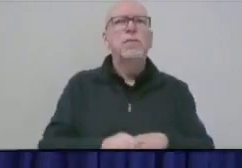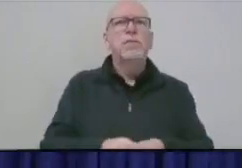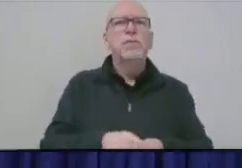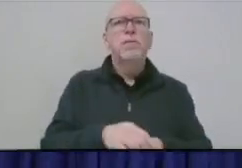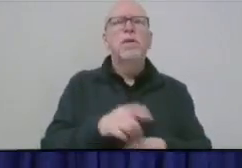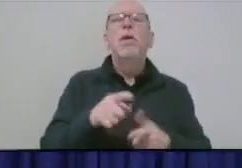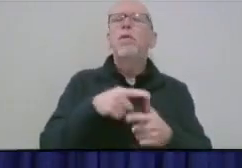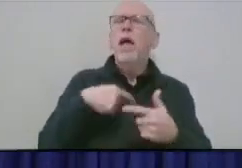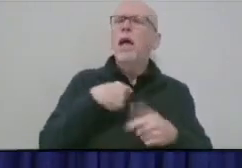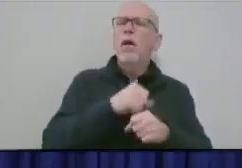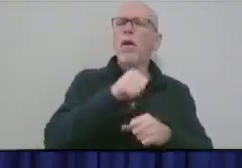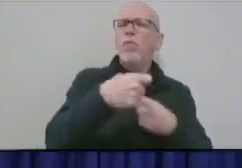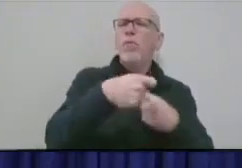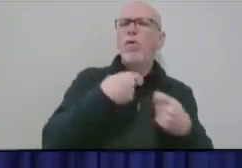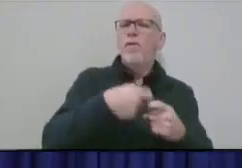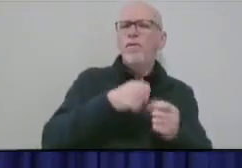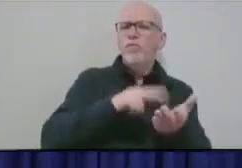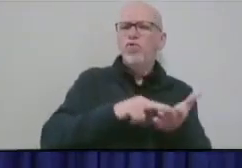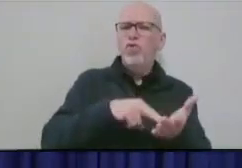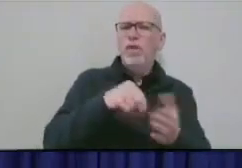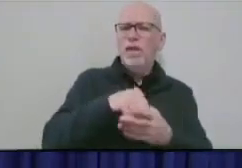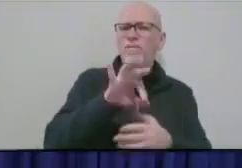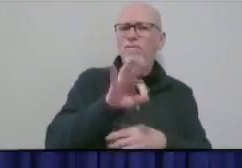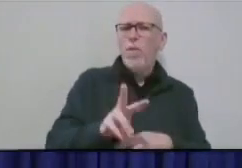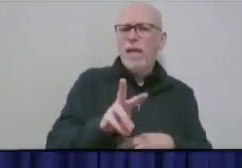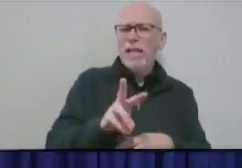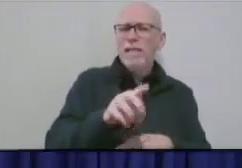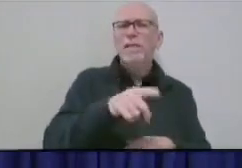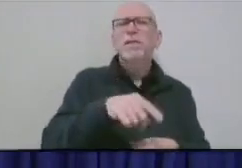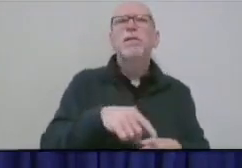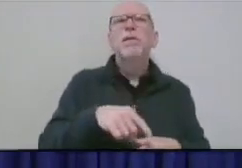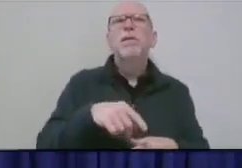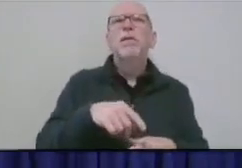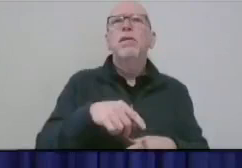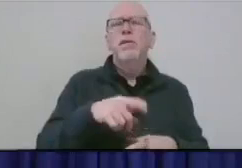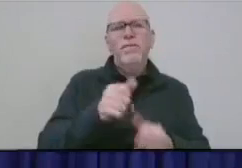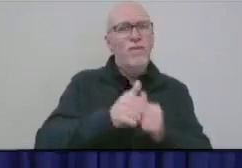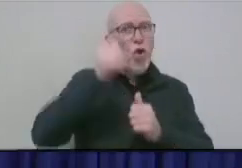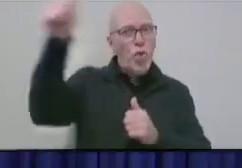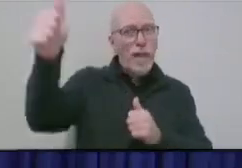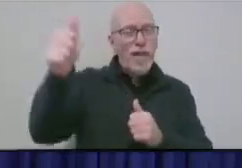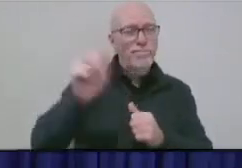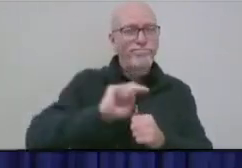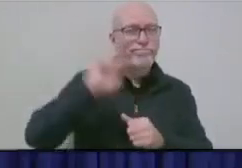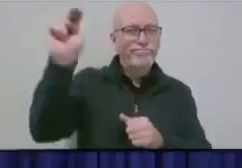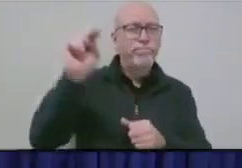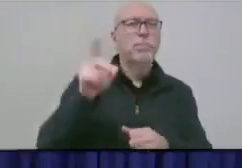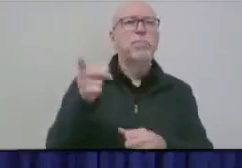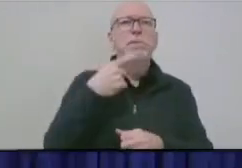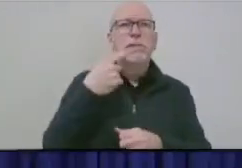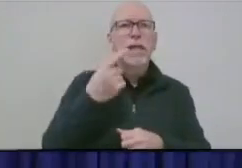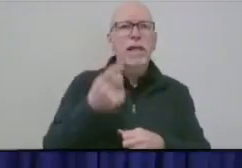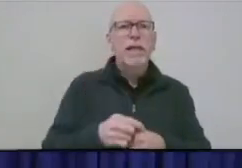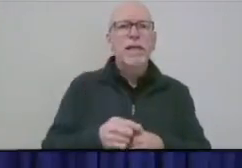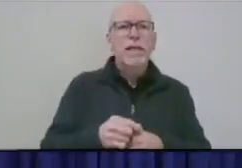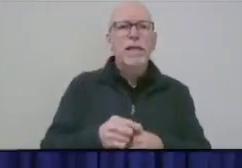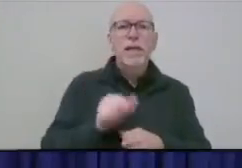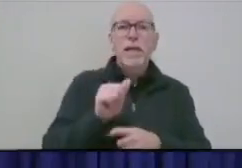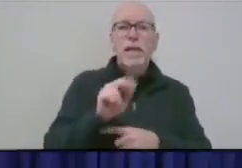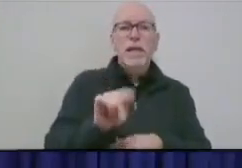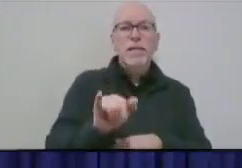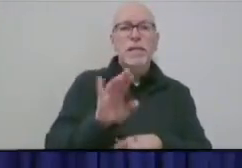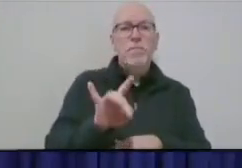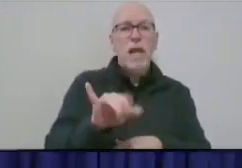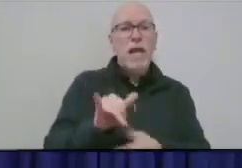Then I got a call from a nurse from Fort Wayne, who very far away up north, who said, The antibody